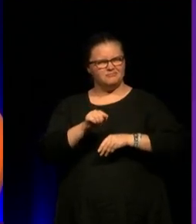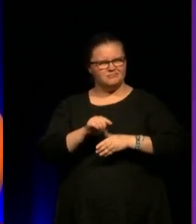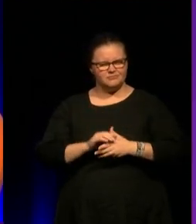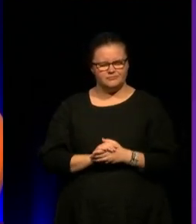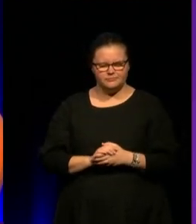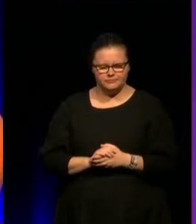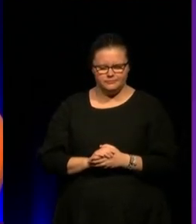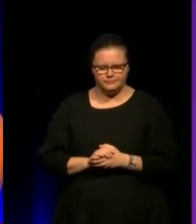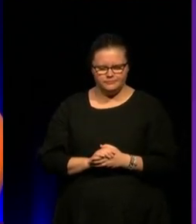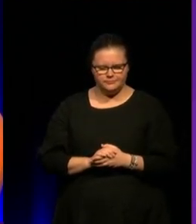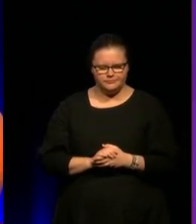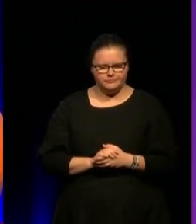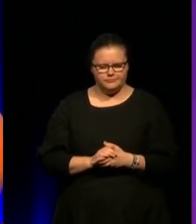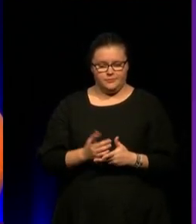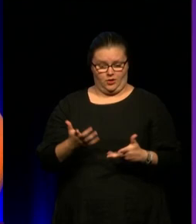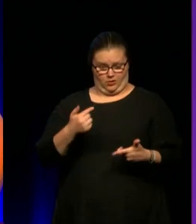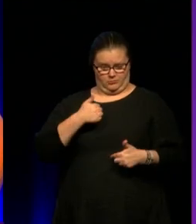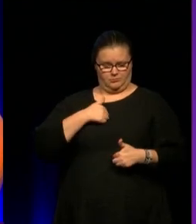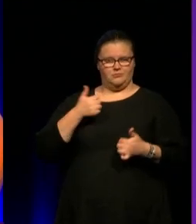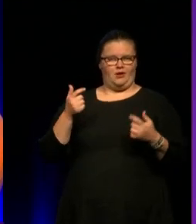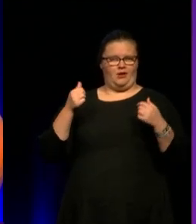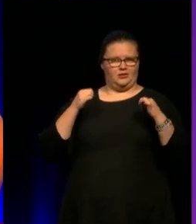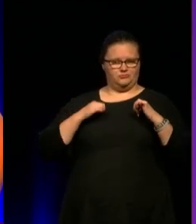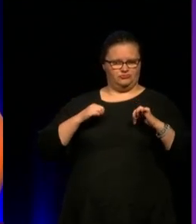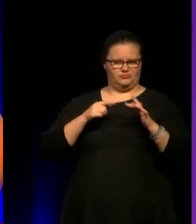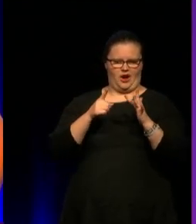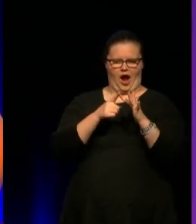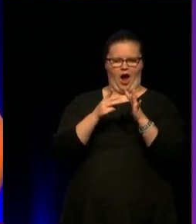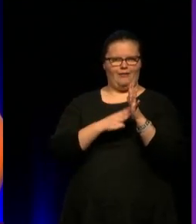you know, where I trained is really now the IMB,